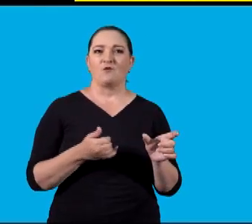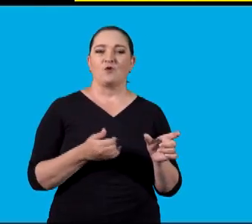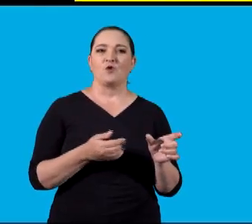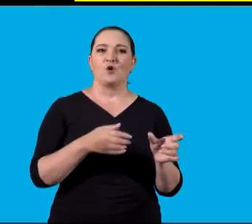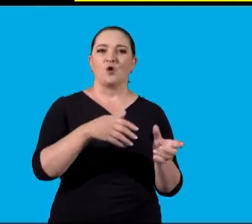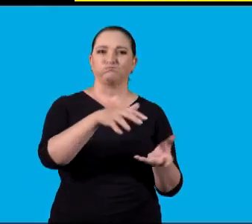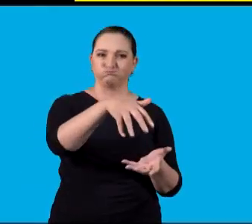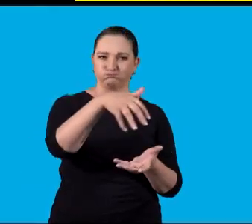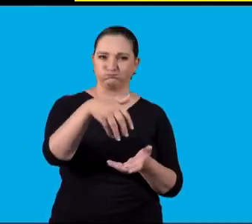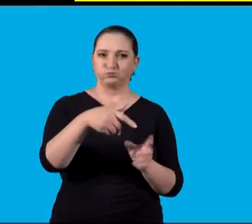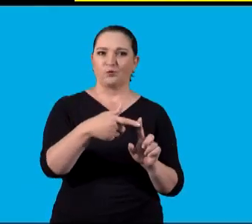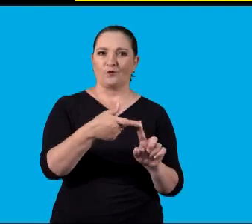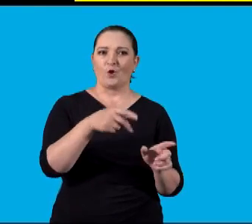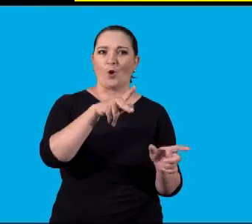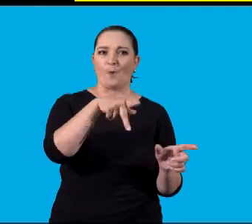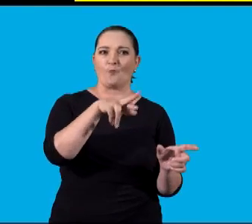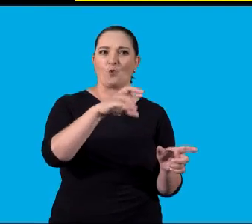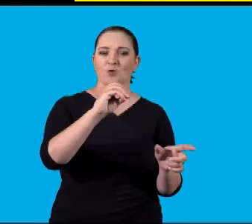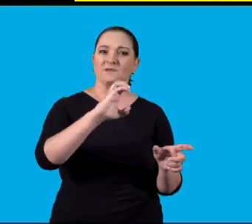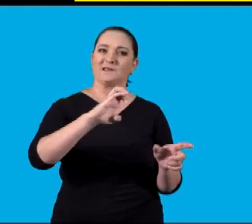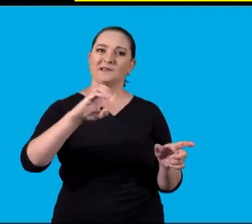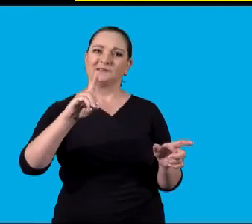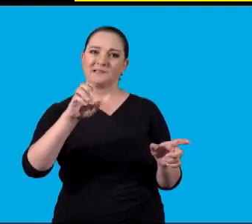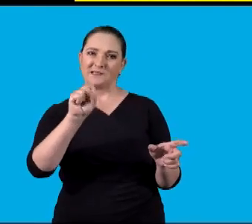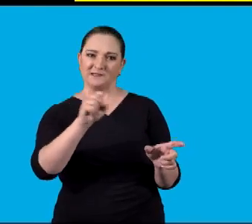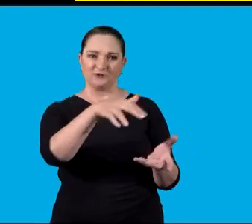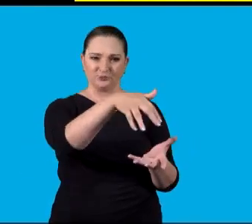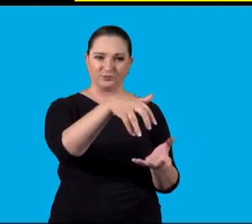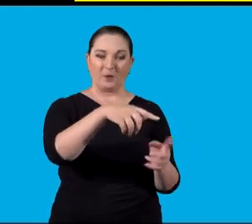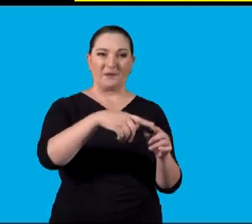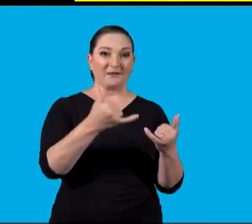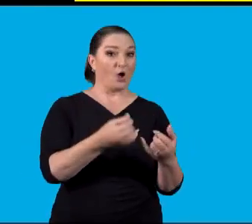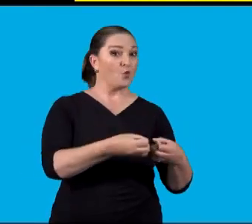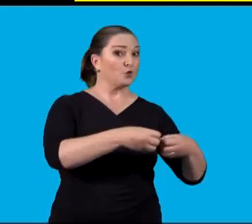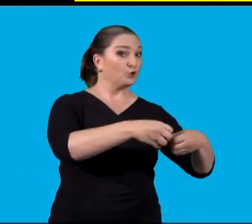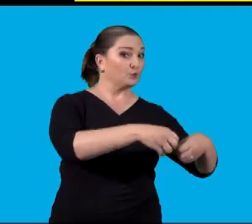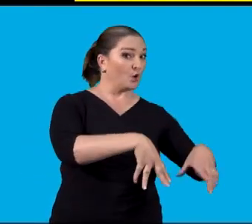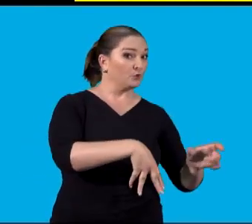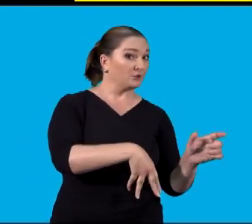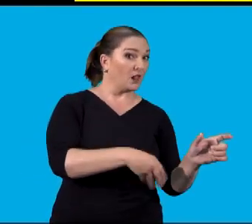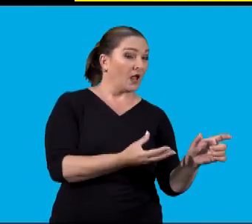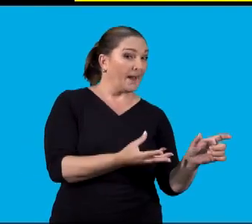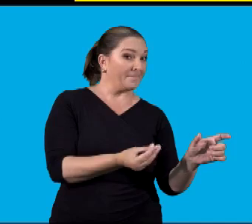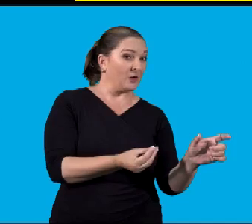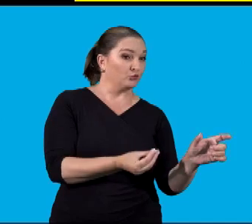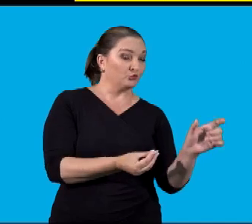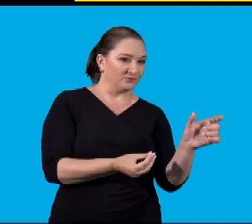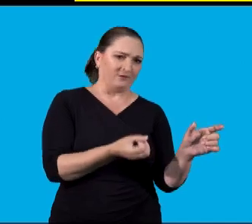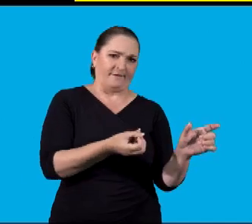simply take the amount from the disposal. That is the amount there